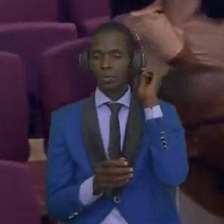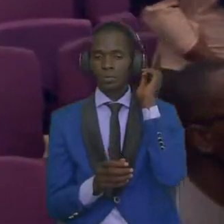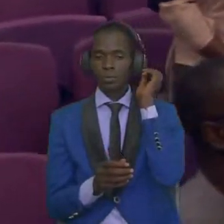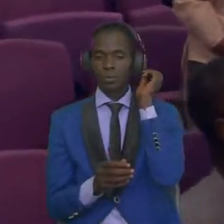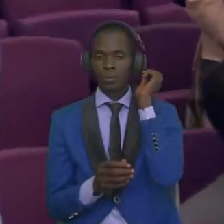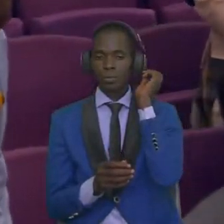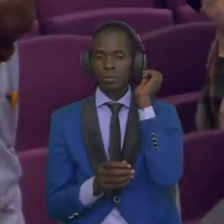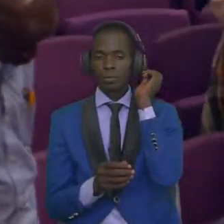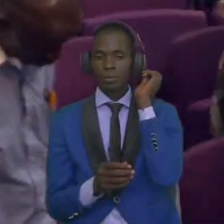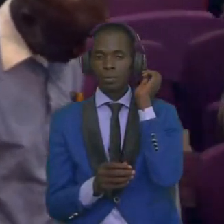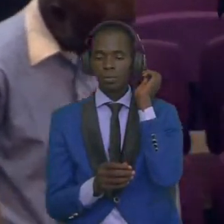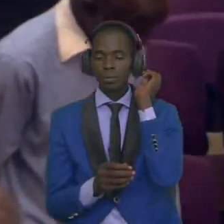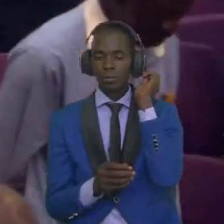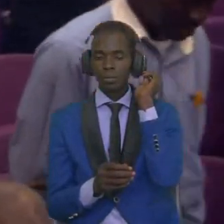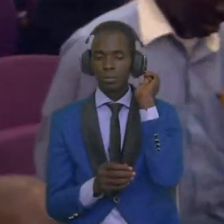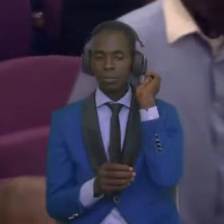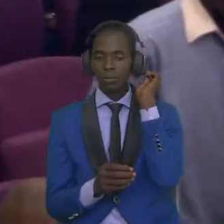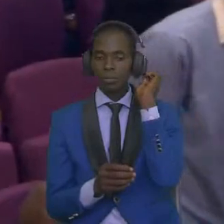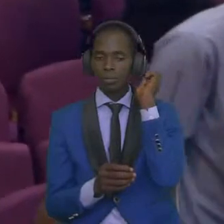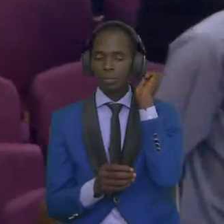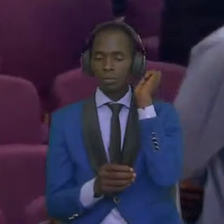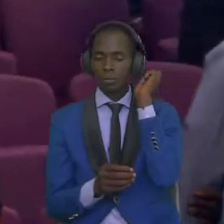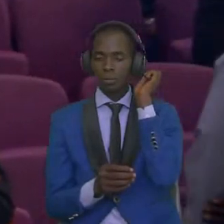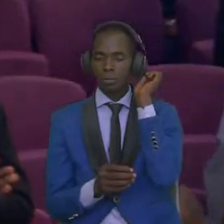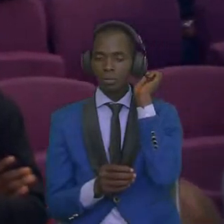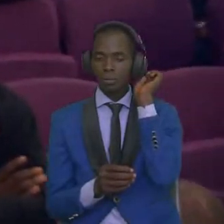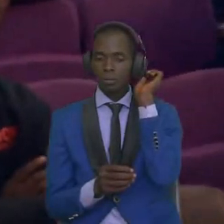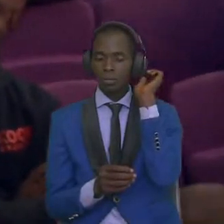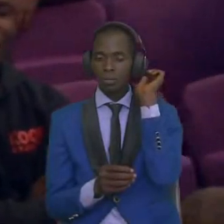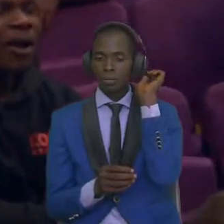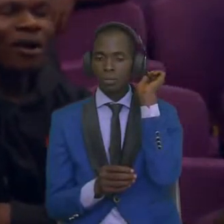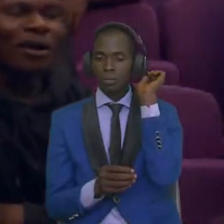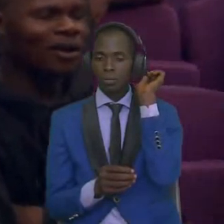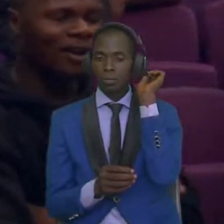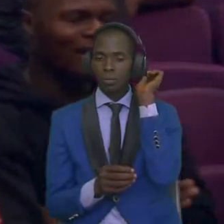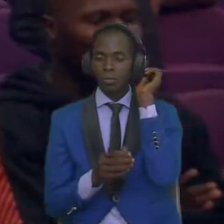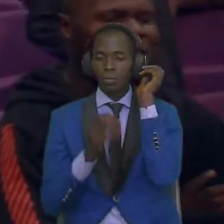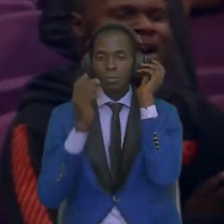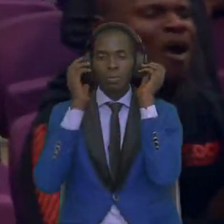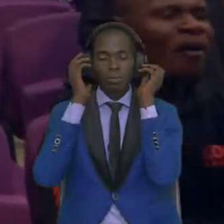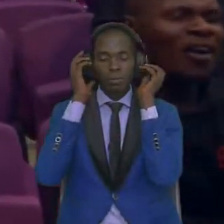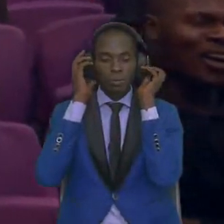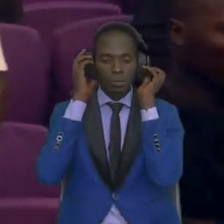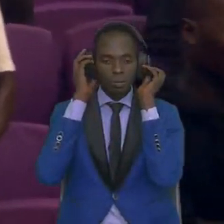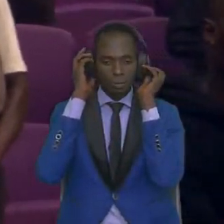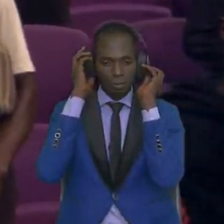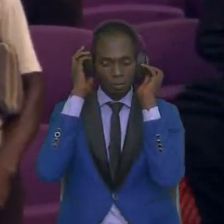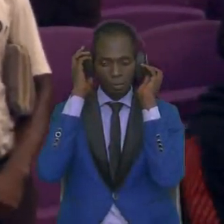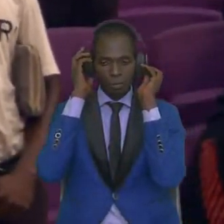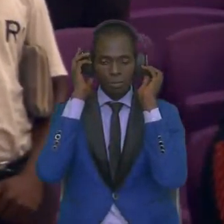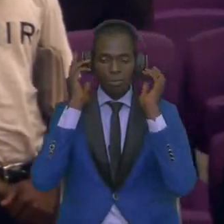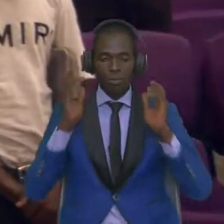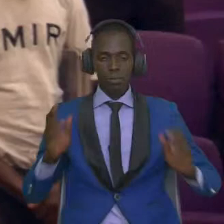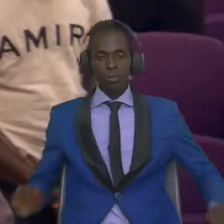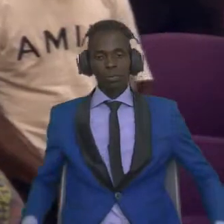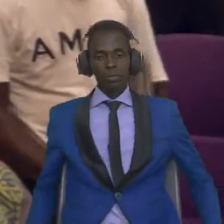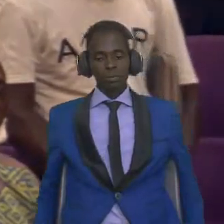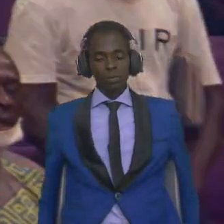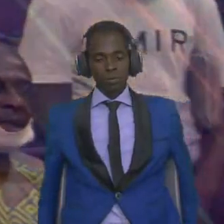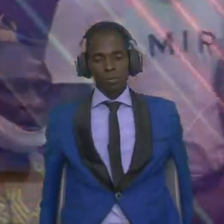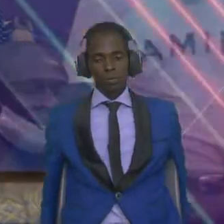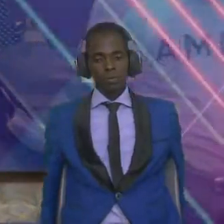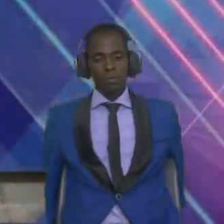receive grace. I can save you. There is grace that can free you from sin.